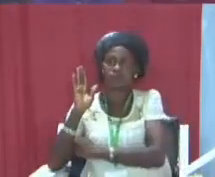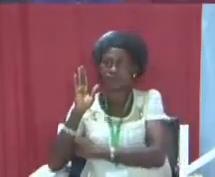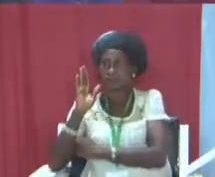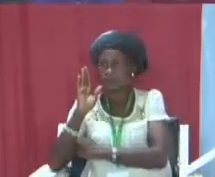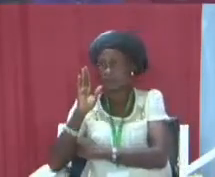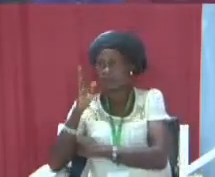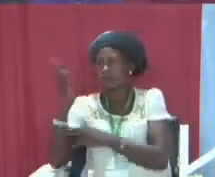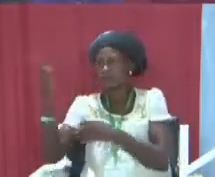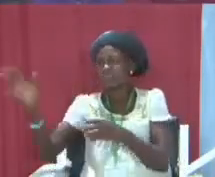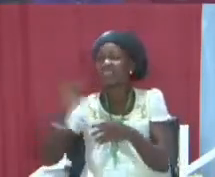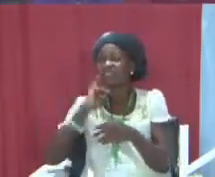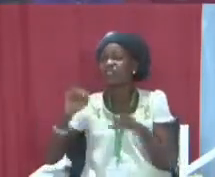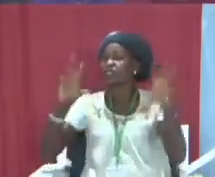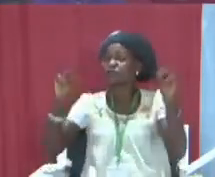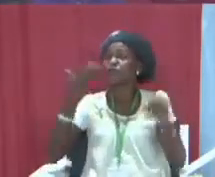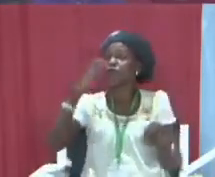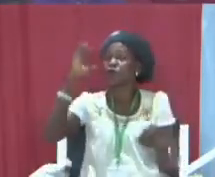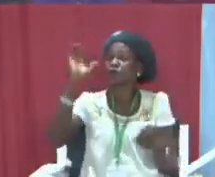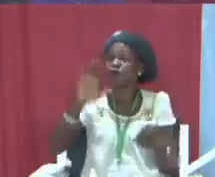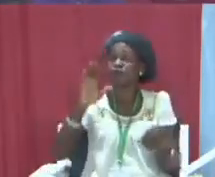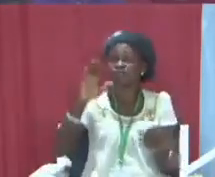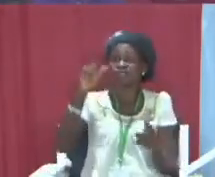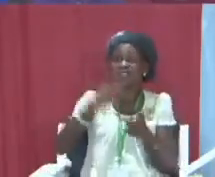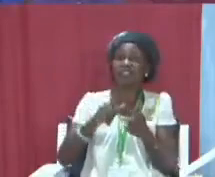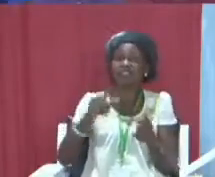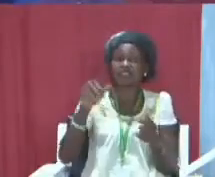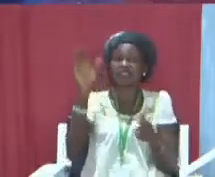There is no costless siege